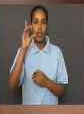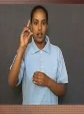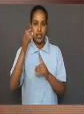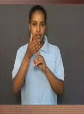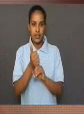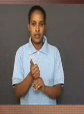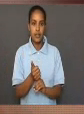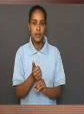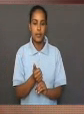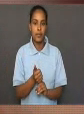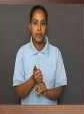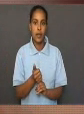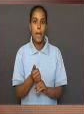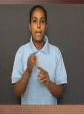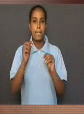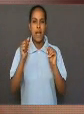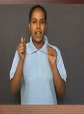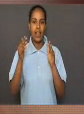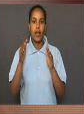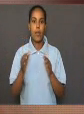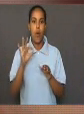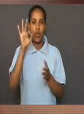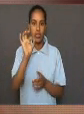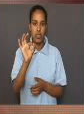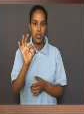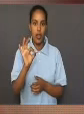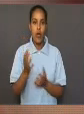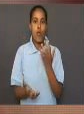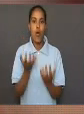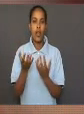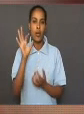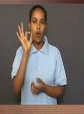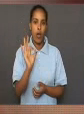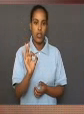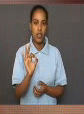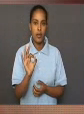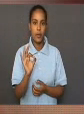density, melting point, boiling point,